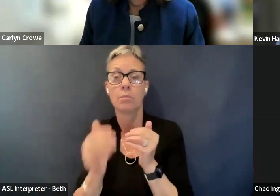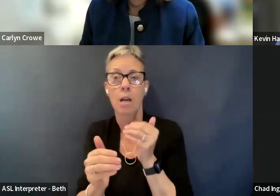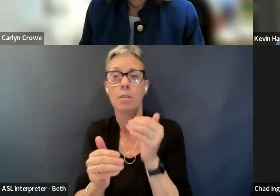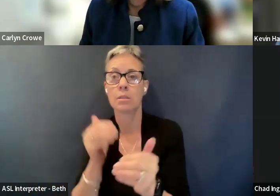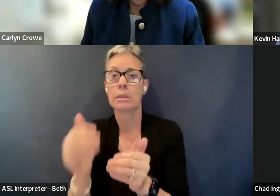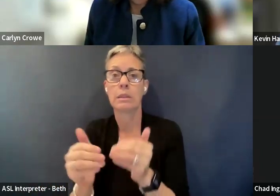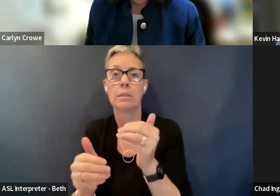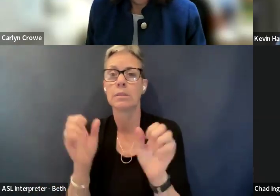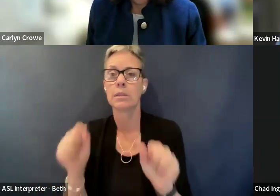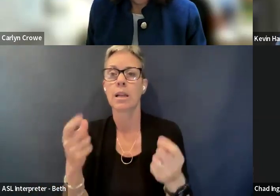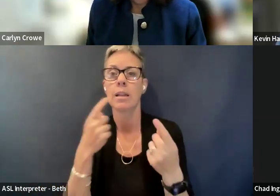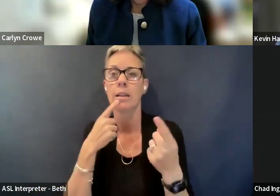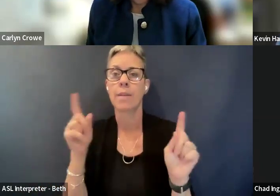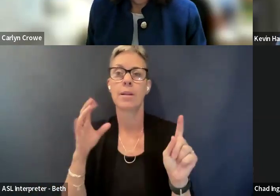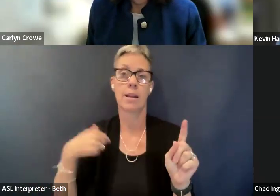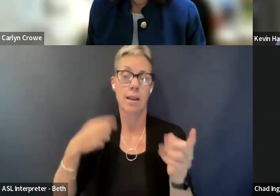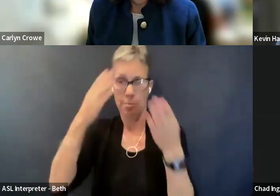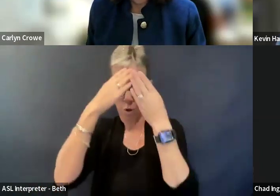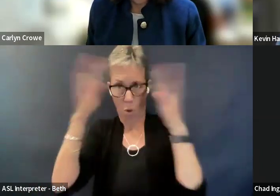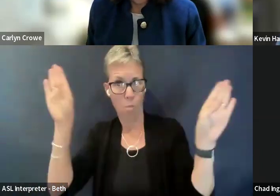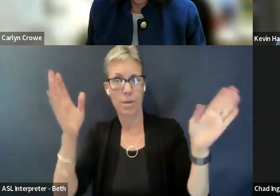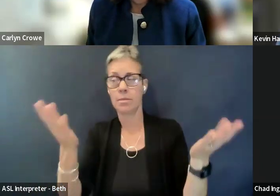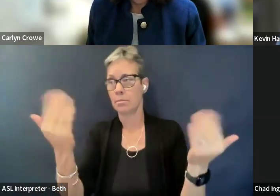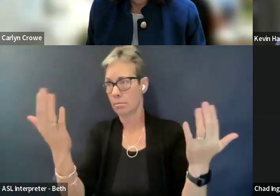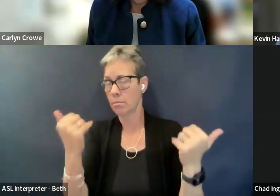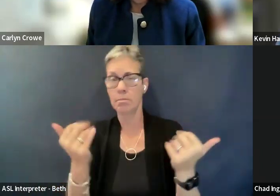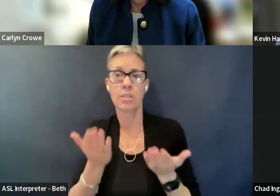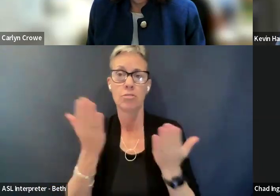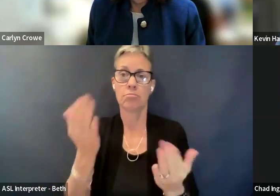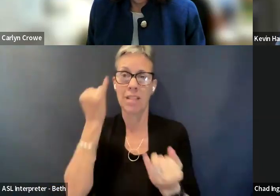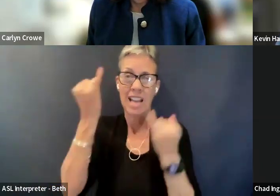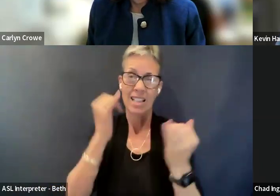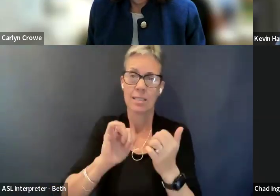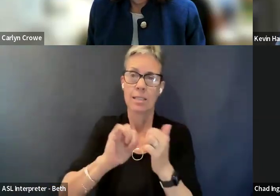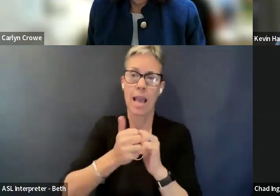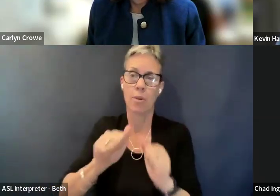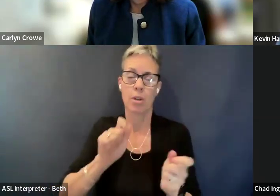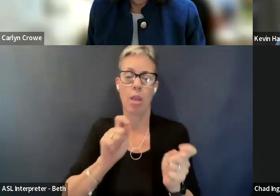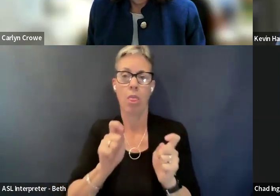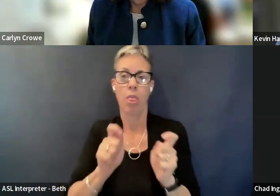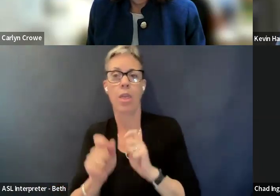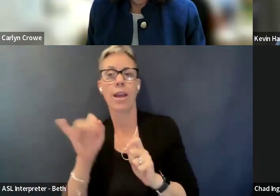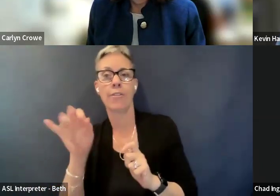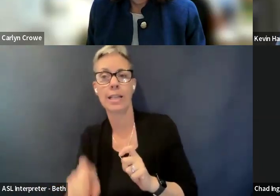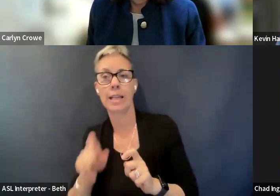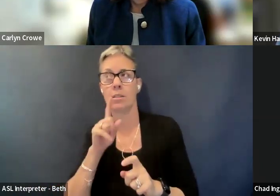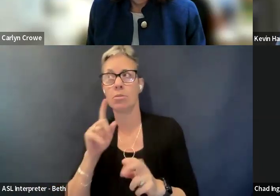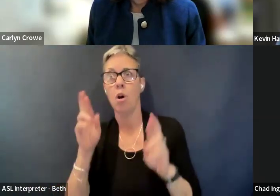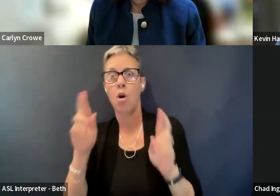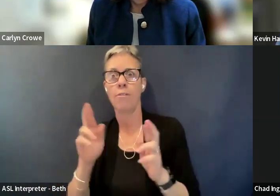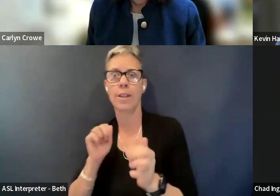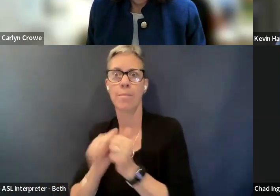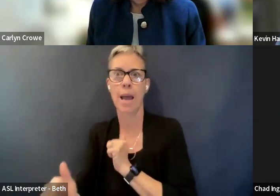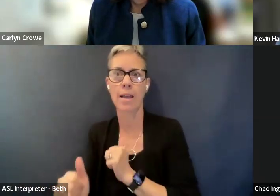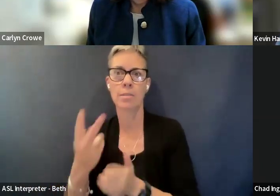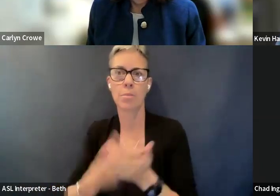I'm open to suggestions and ideas of how we may be able to tweak it a little bit if we need to get it across the finish line. But I think it